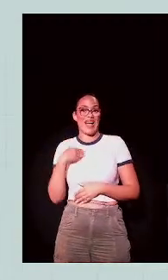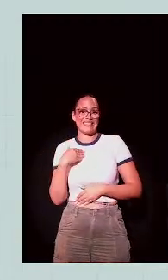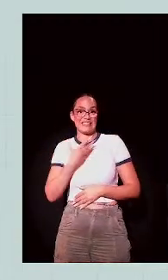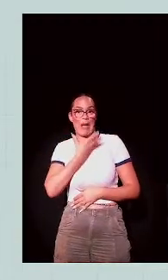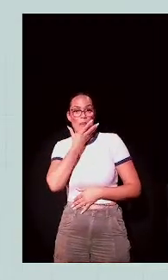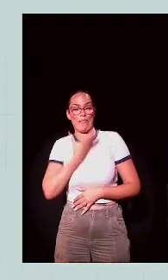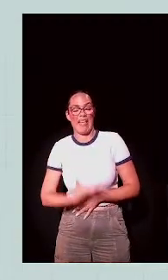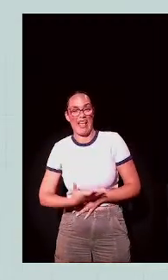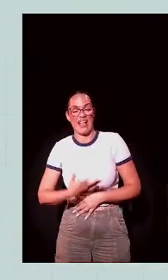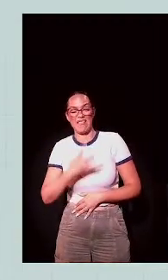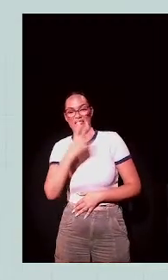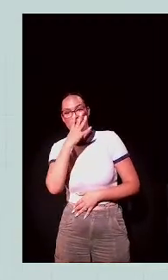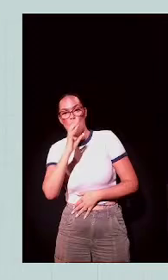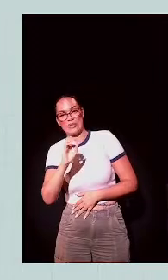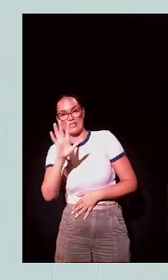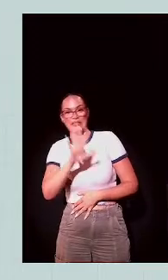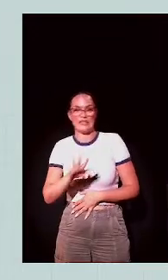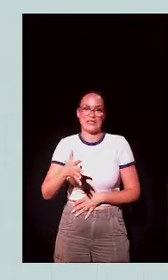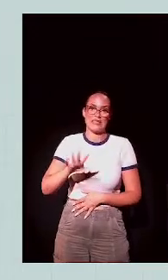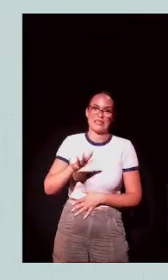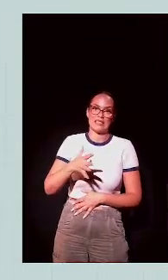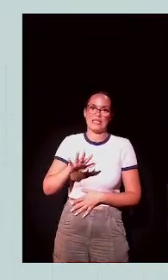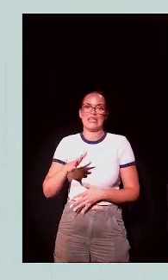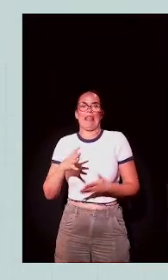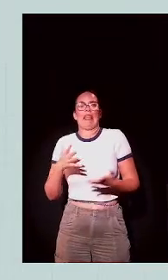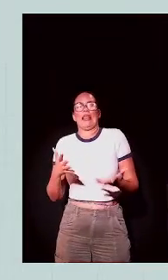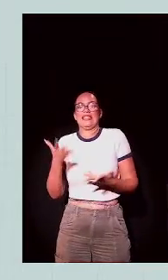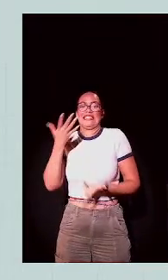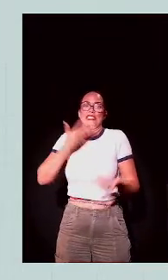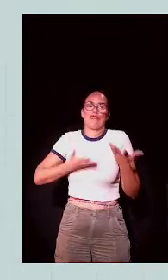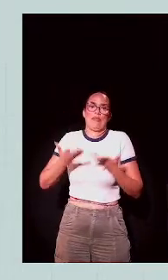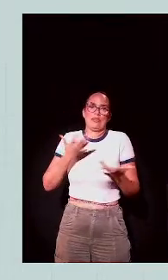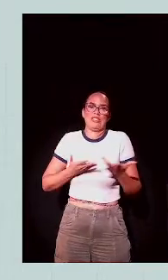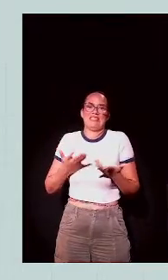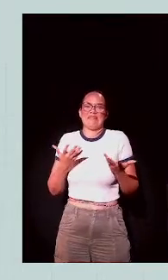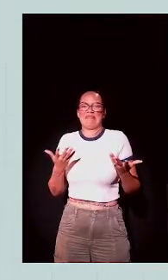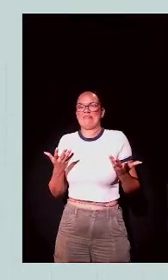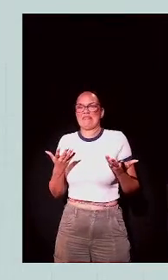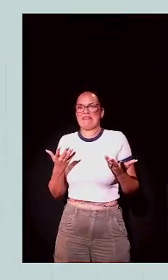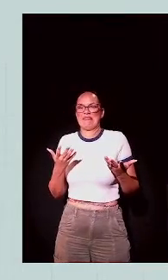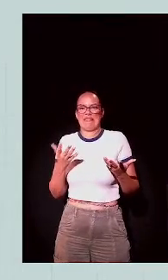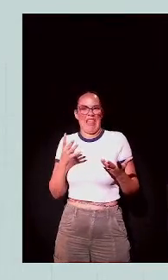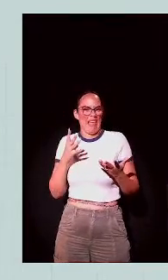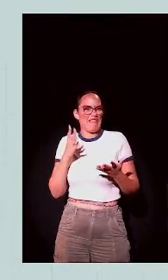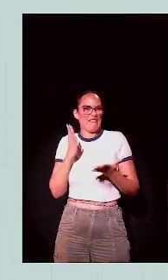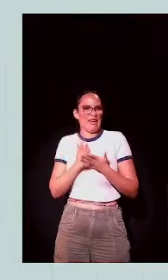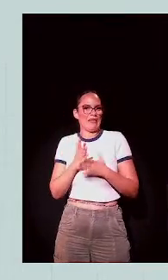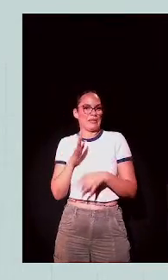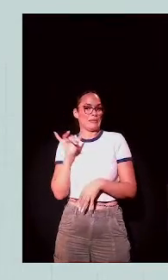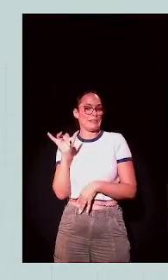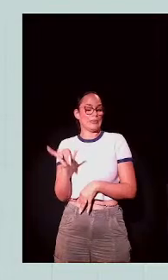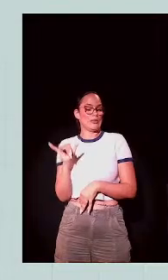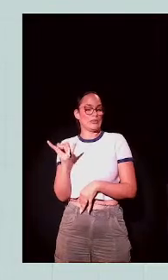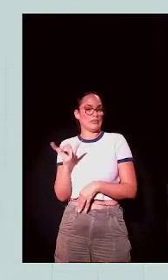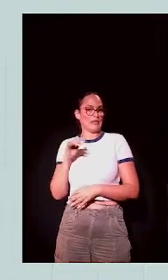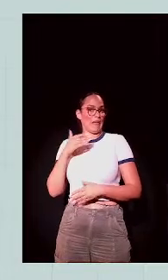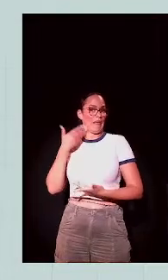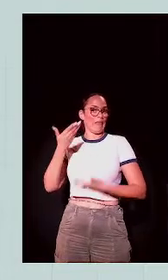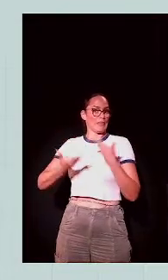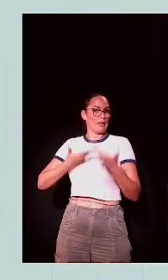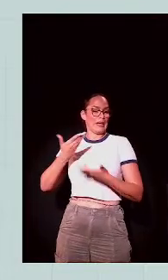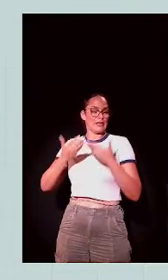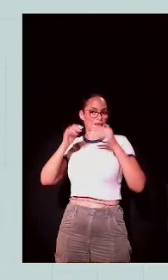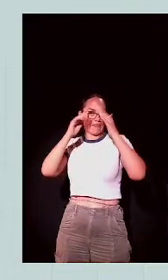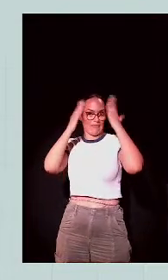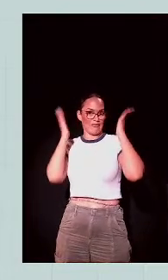40-year-old male. Try not to hold that description that sounds a bit like a Crime Watch type thing against me. And